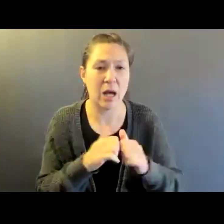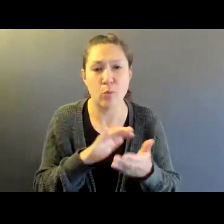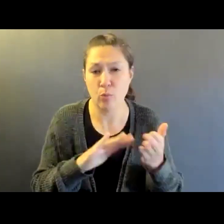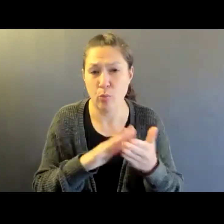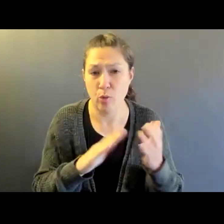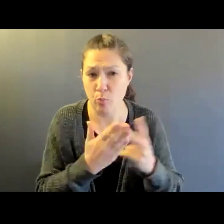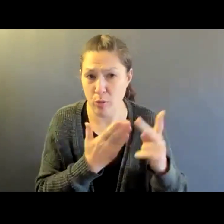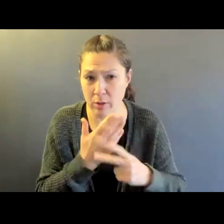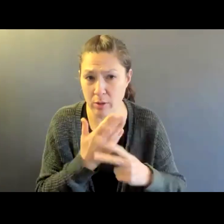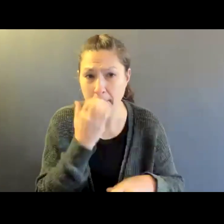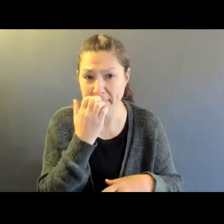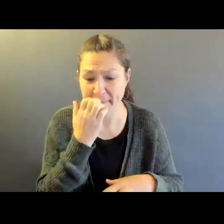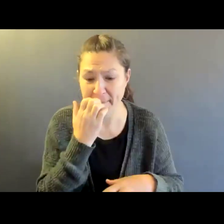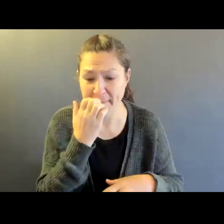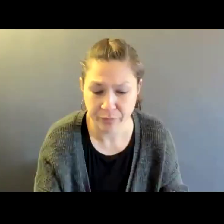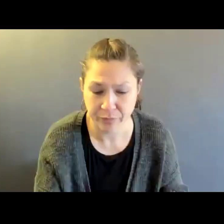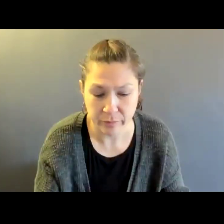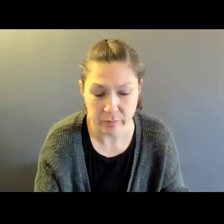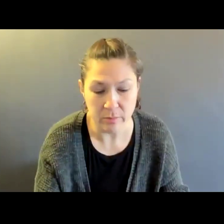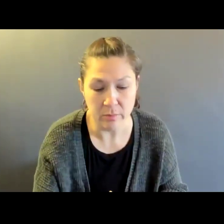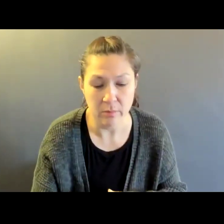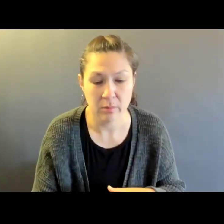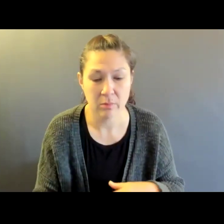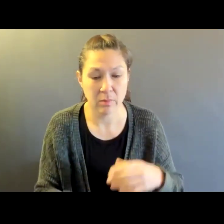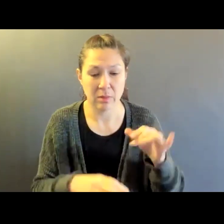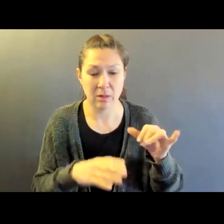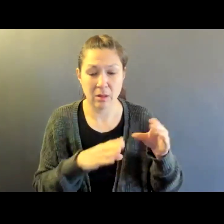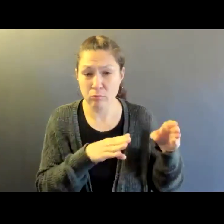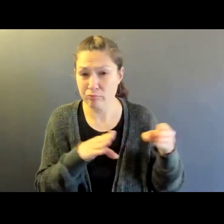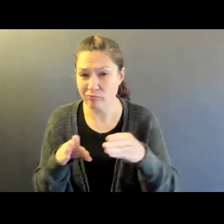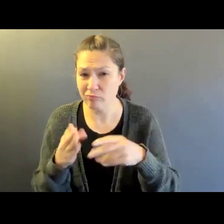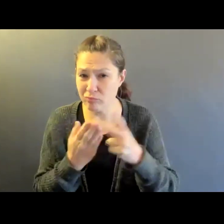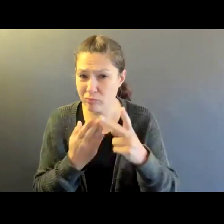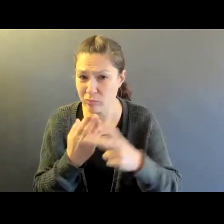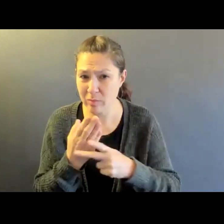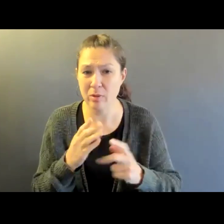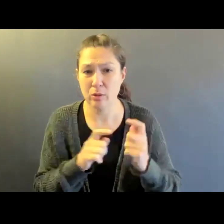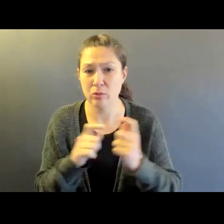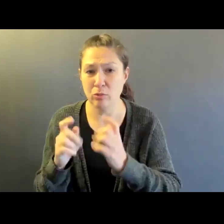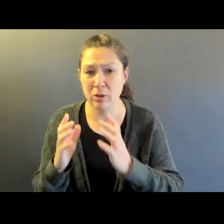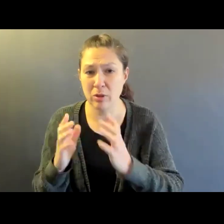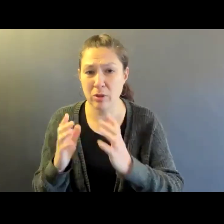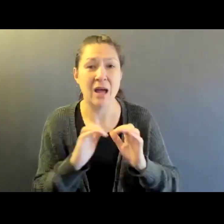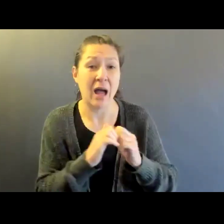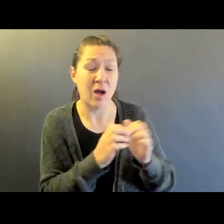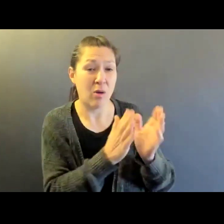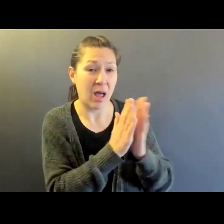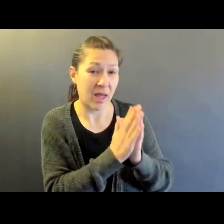And what has come with this shift in programming and donations is also a shift in the way we ask for money and the way we have to present our